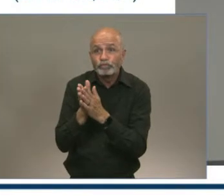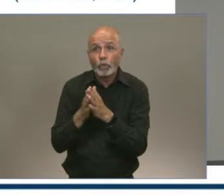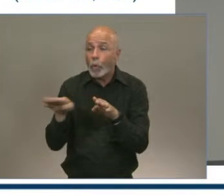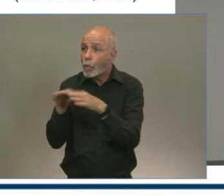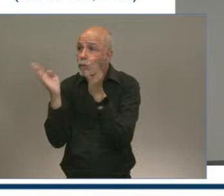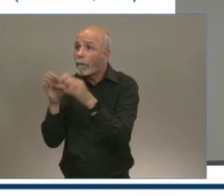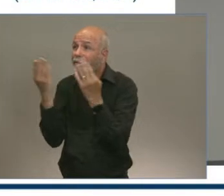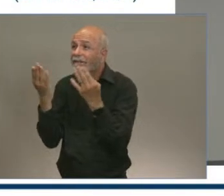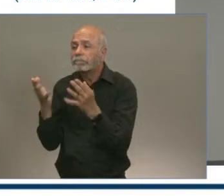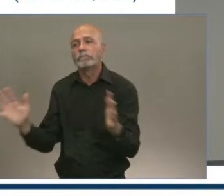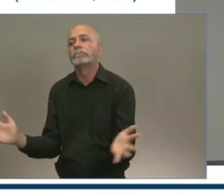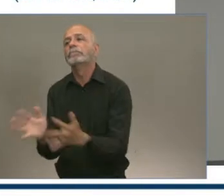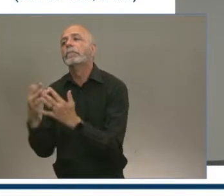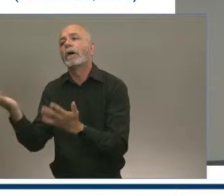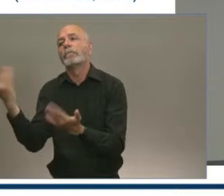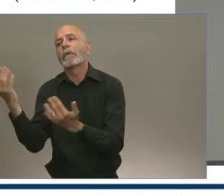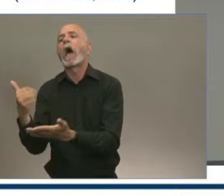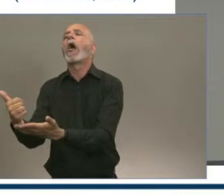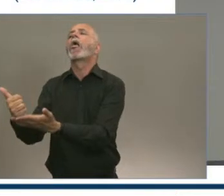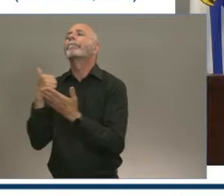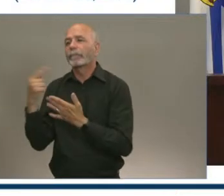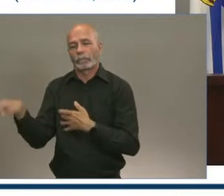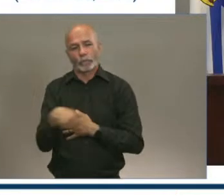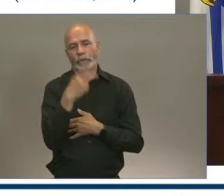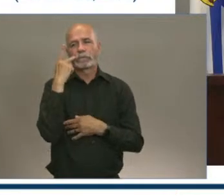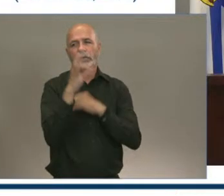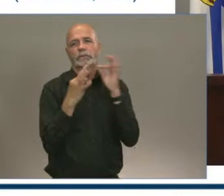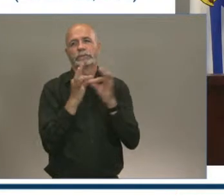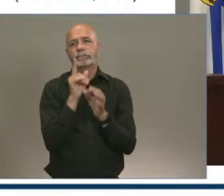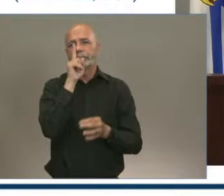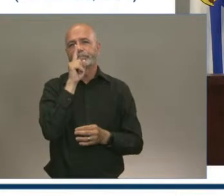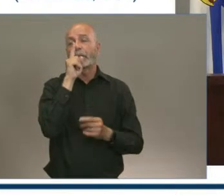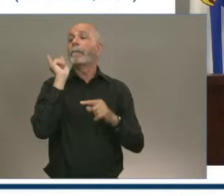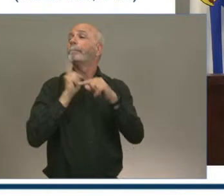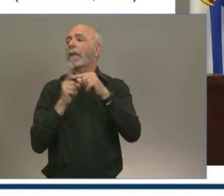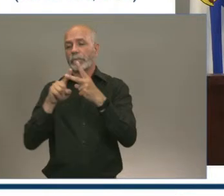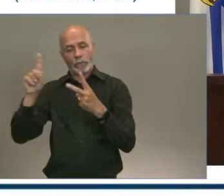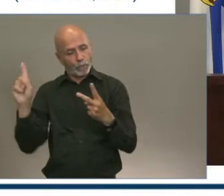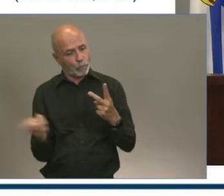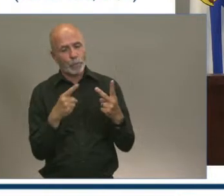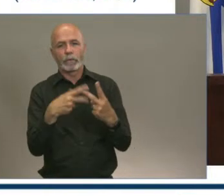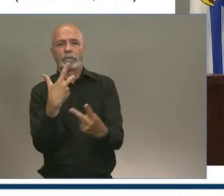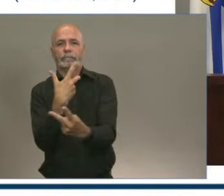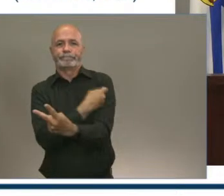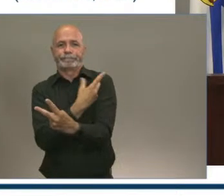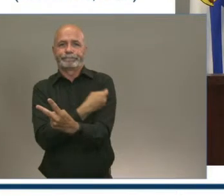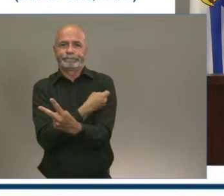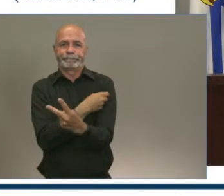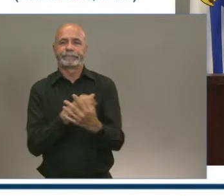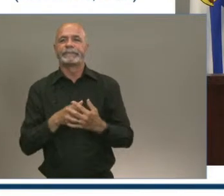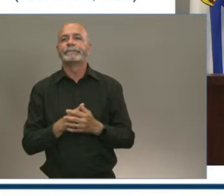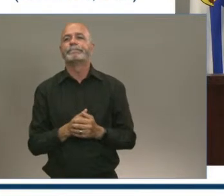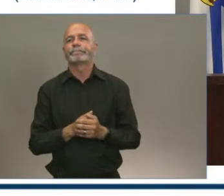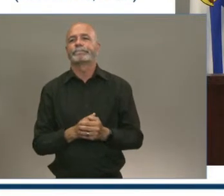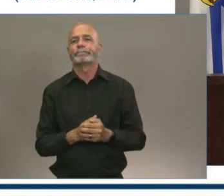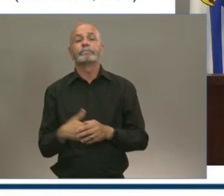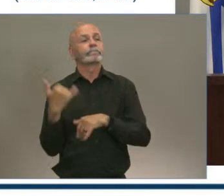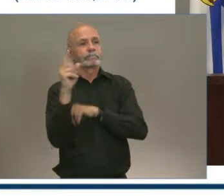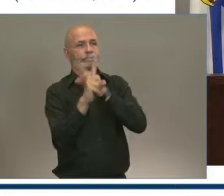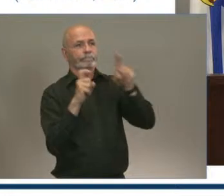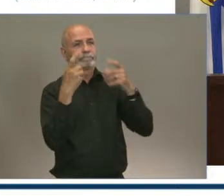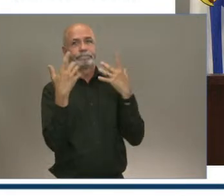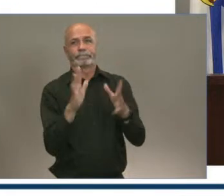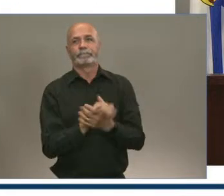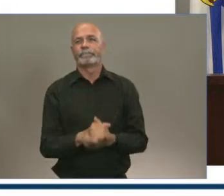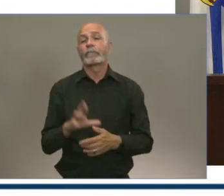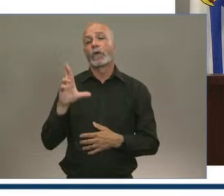Get vaccinated and get tested. And that's all the time we have for questions today. Premier? Yeah, and I'll echo those comments again on the